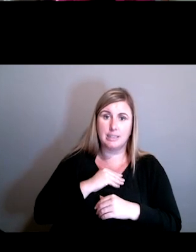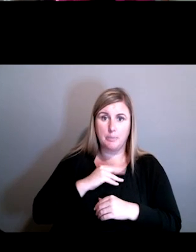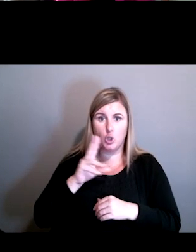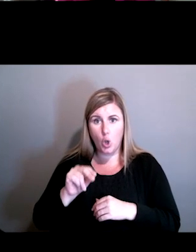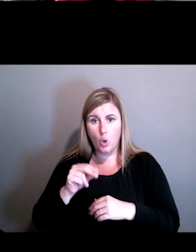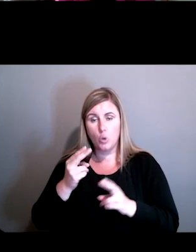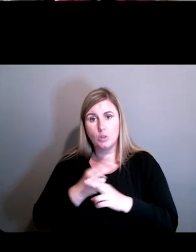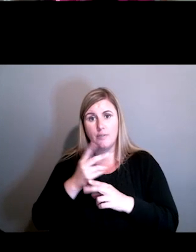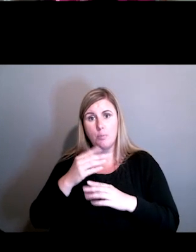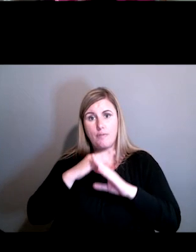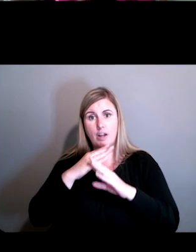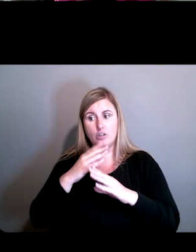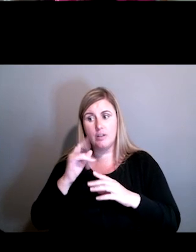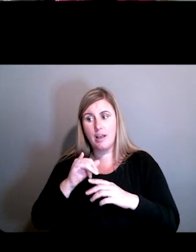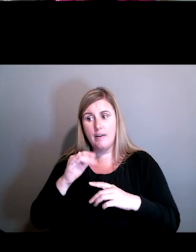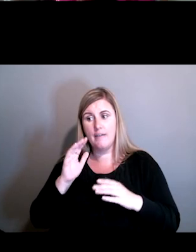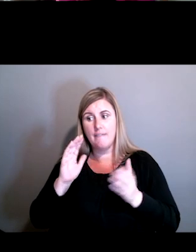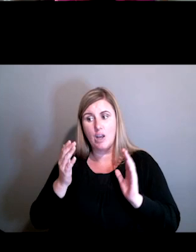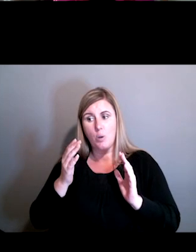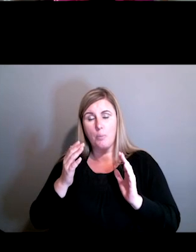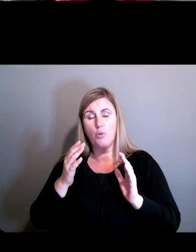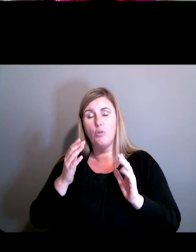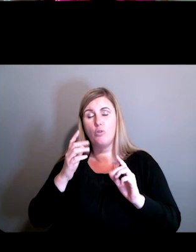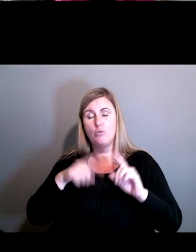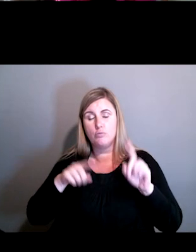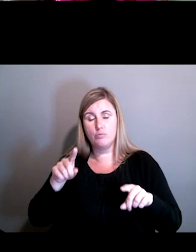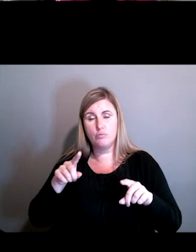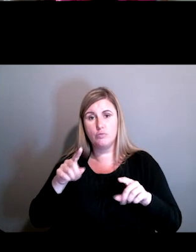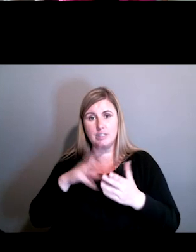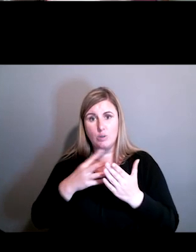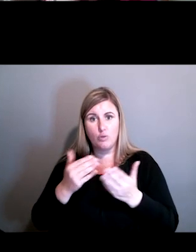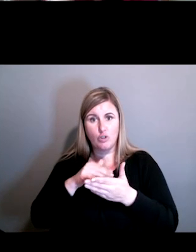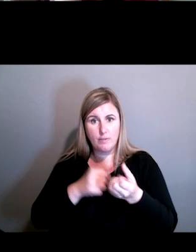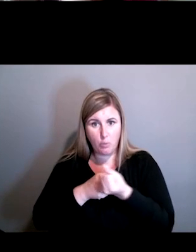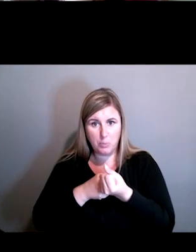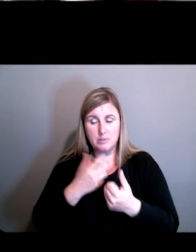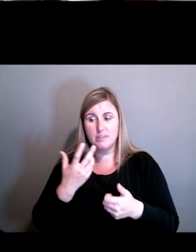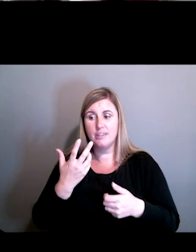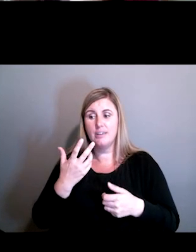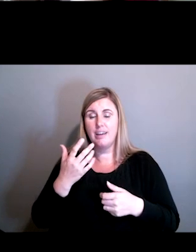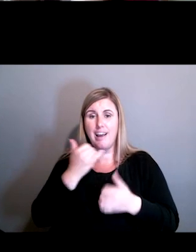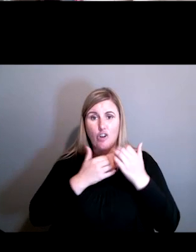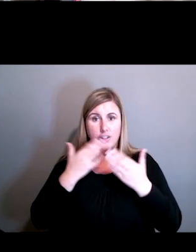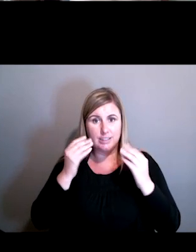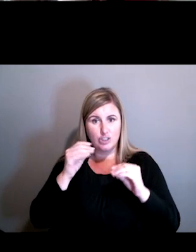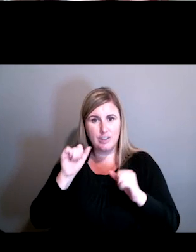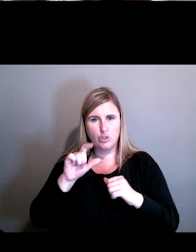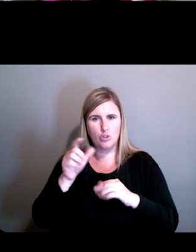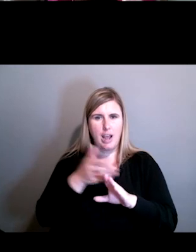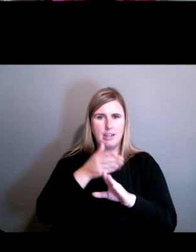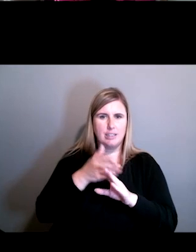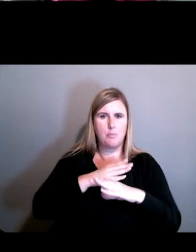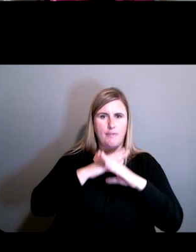of reinforcement, errorless teaching. Those are your antecedent and prevention strategies. And honestly, this form right here even says